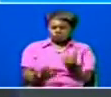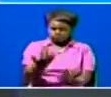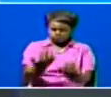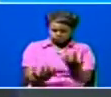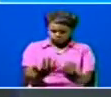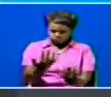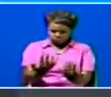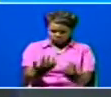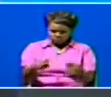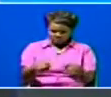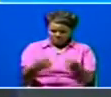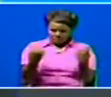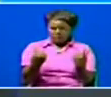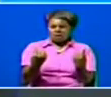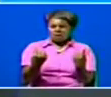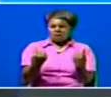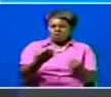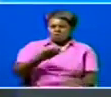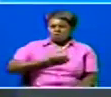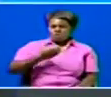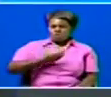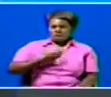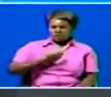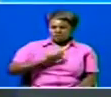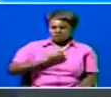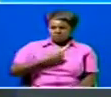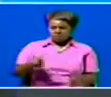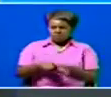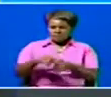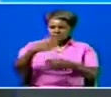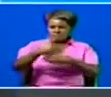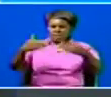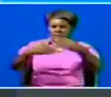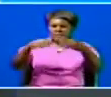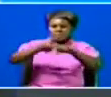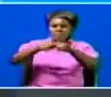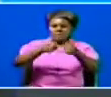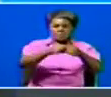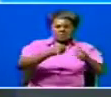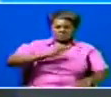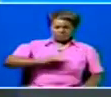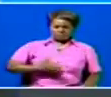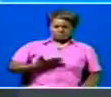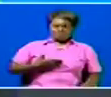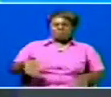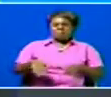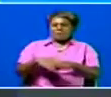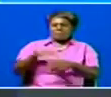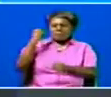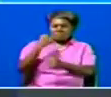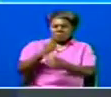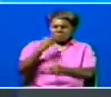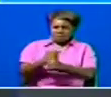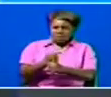torched. Now, the chaos, triggered by an ownership row, also saw a building damaged by angry members of staff. As William Lusiga